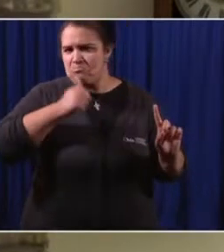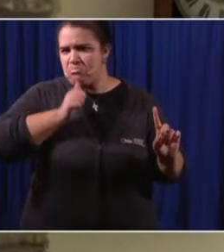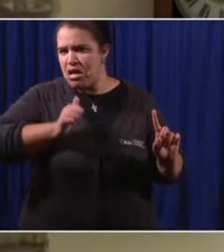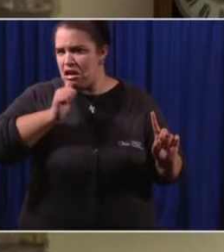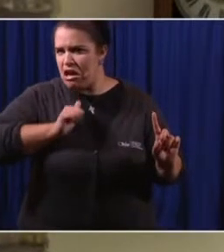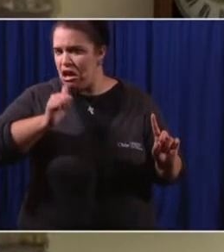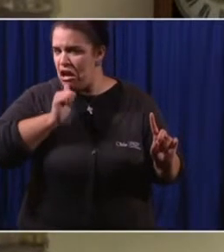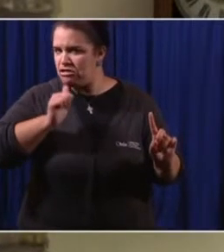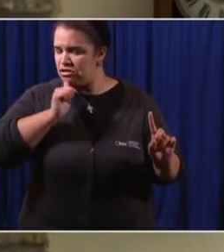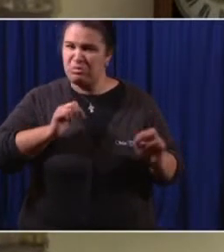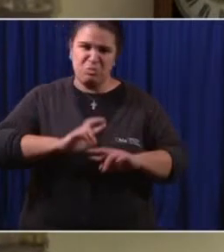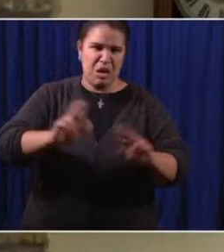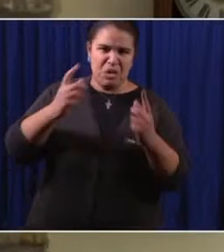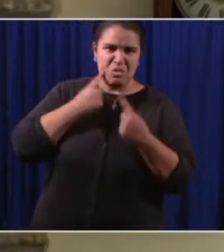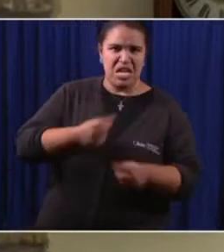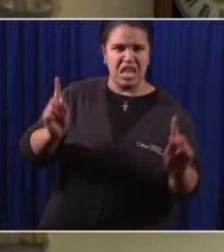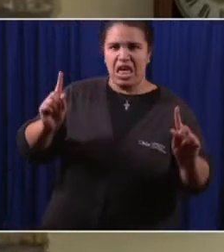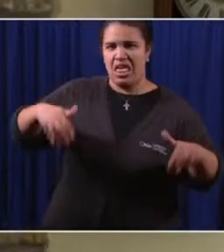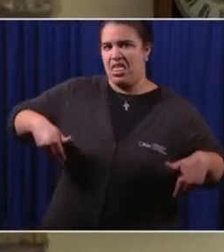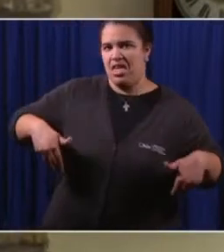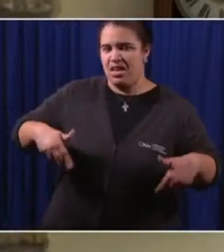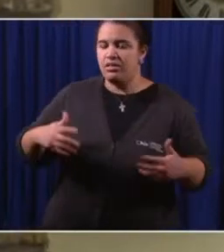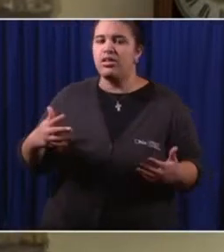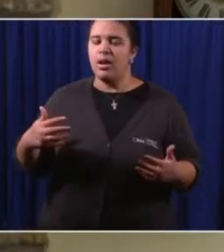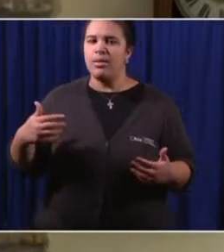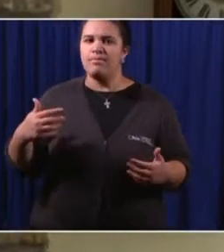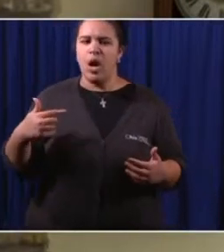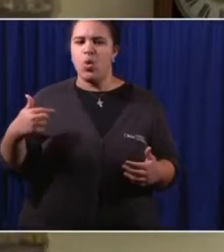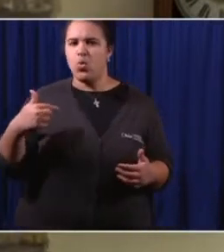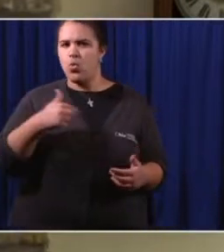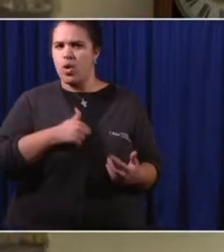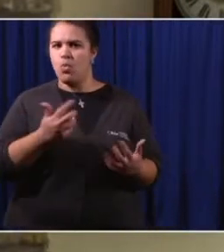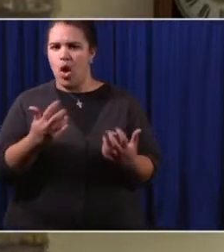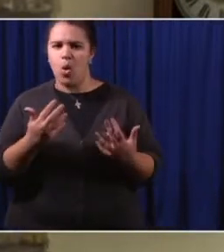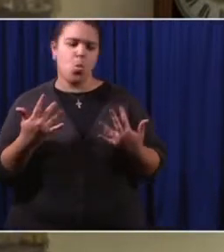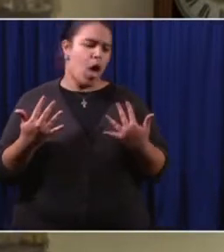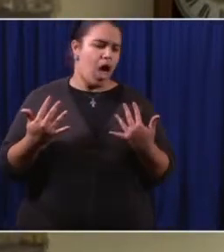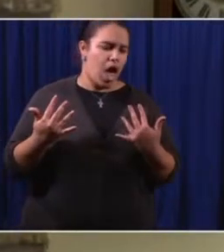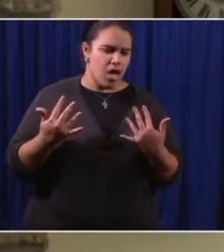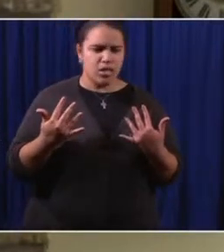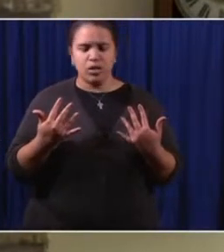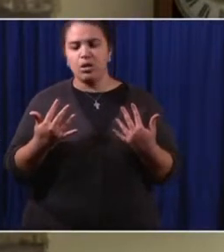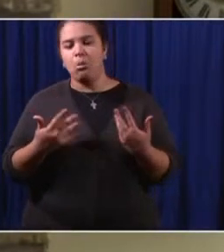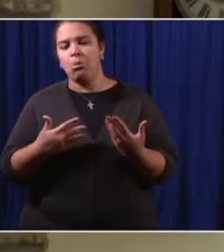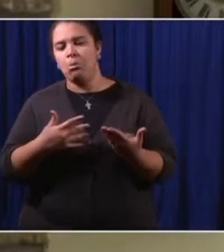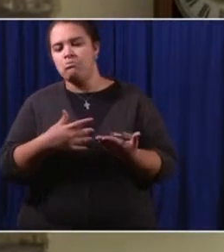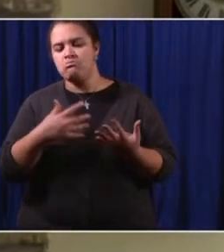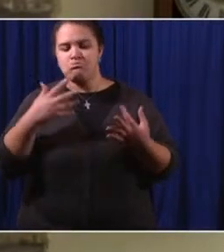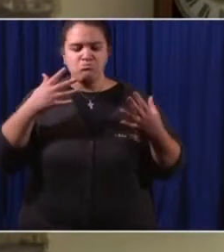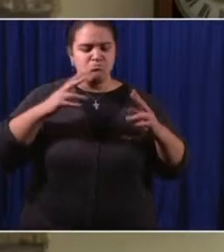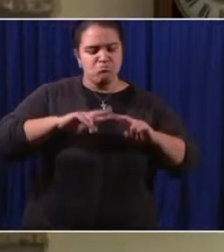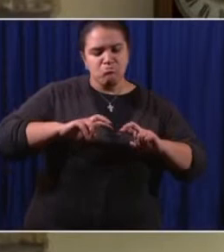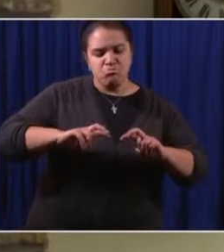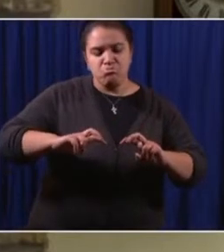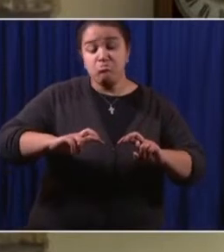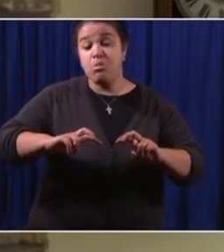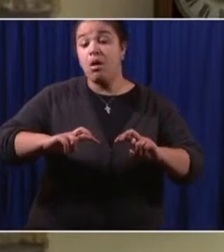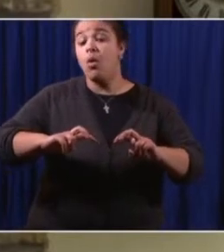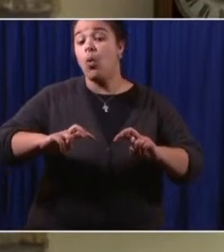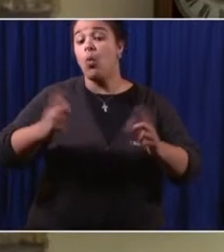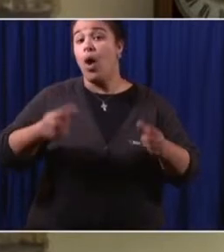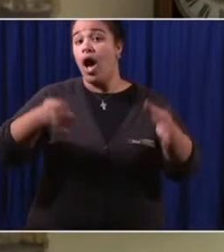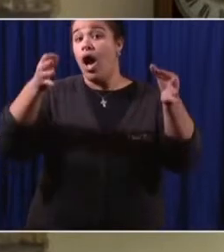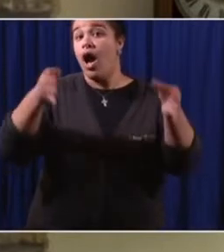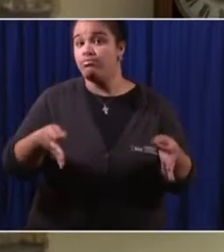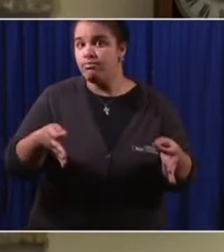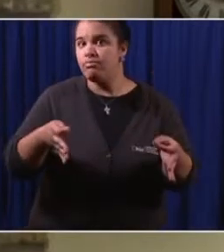lot of things. So we would like to get that individual on board, but we're not quite there yet. As